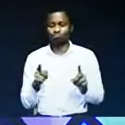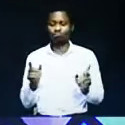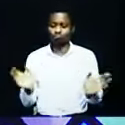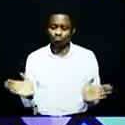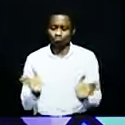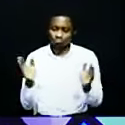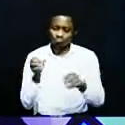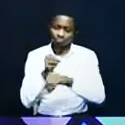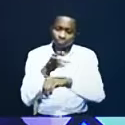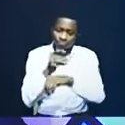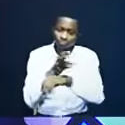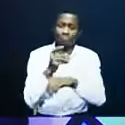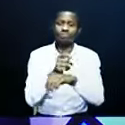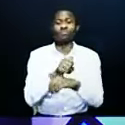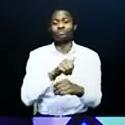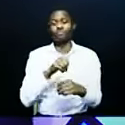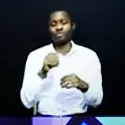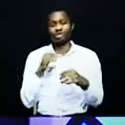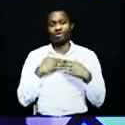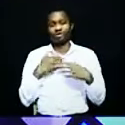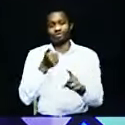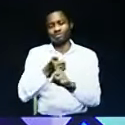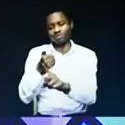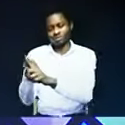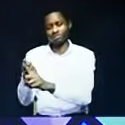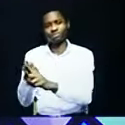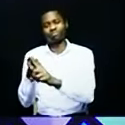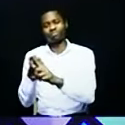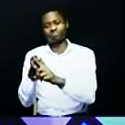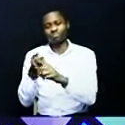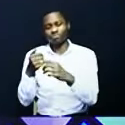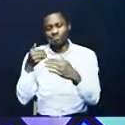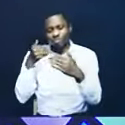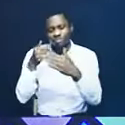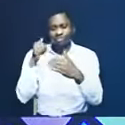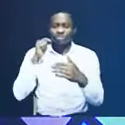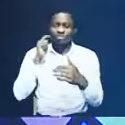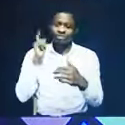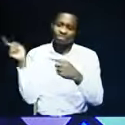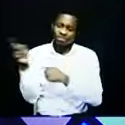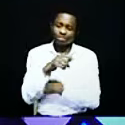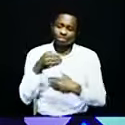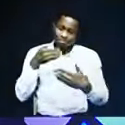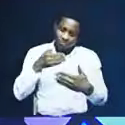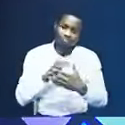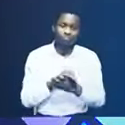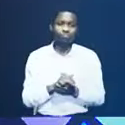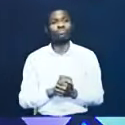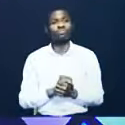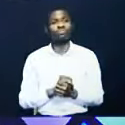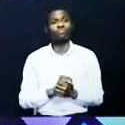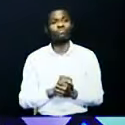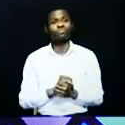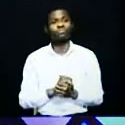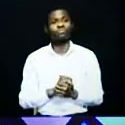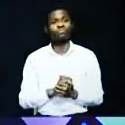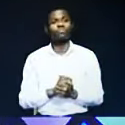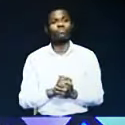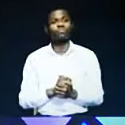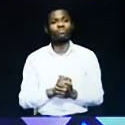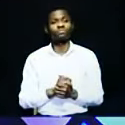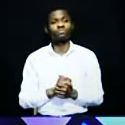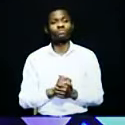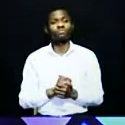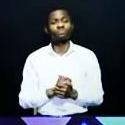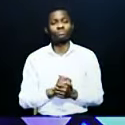efo bre dodua muhu se edano reben. If we deliberately keep on sinning, say ye koswa ye